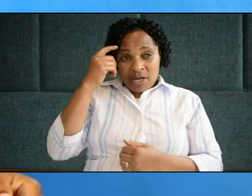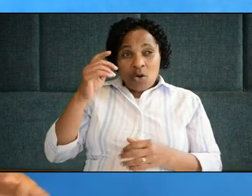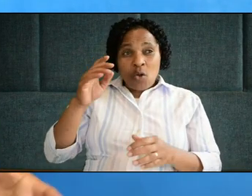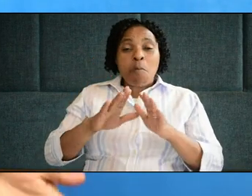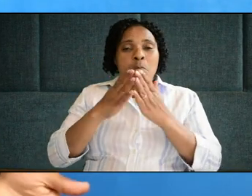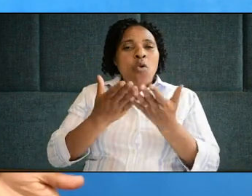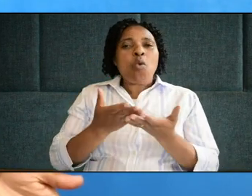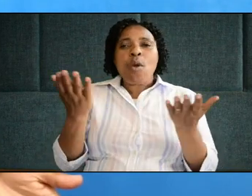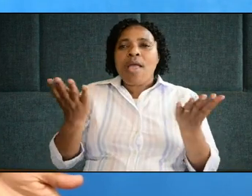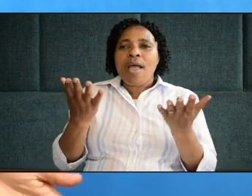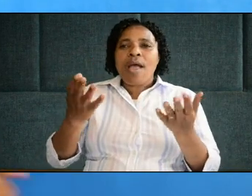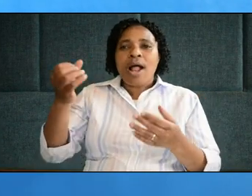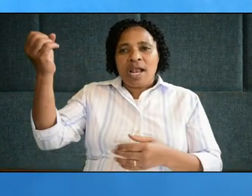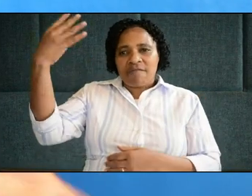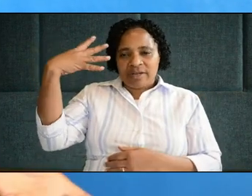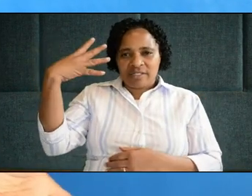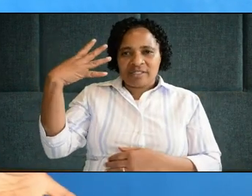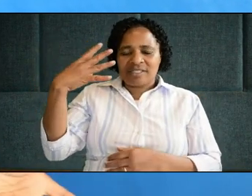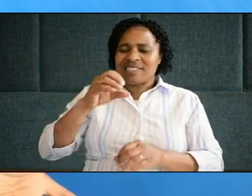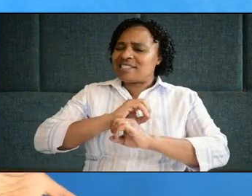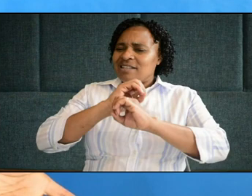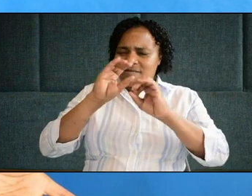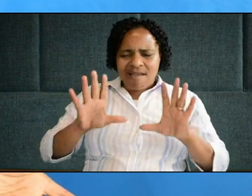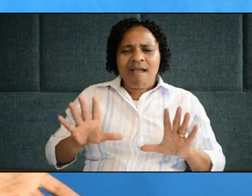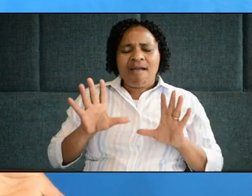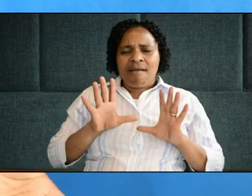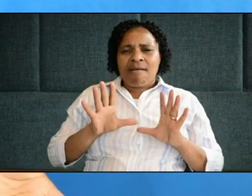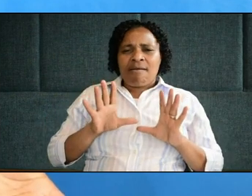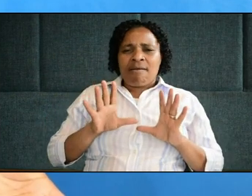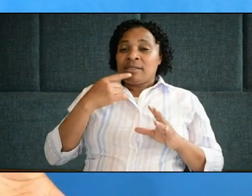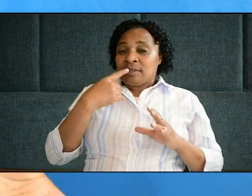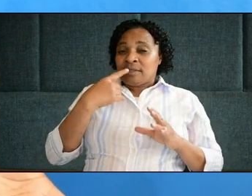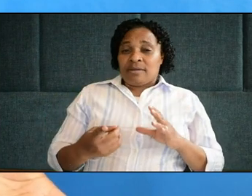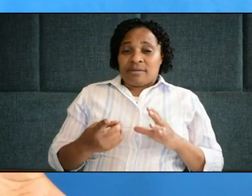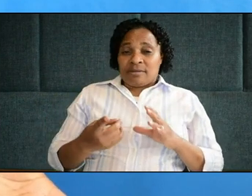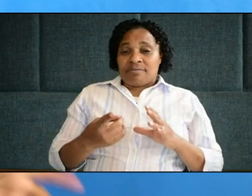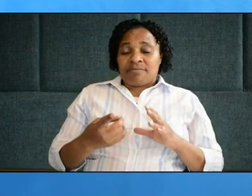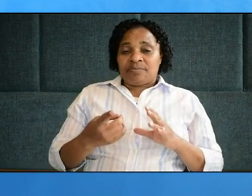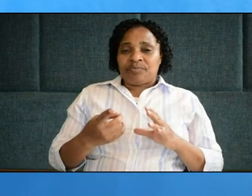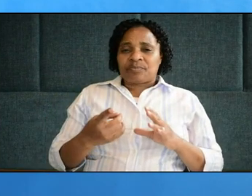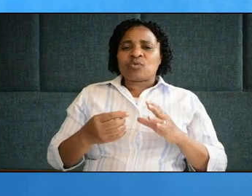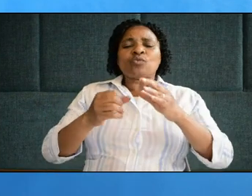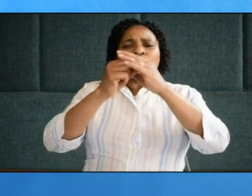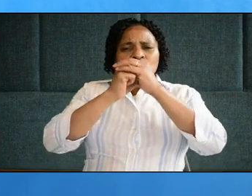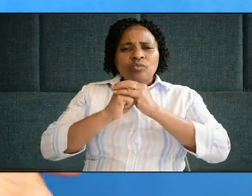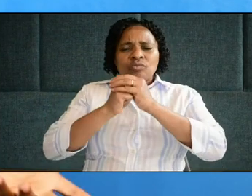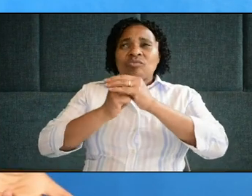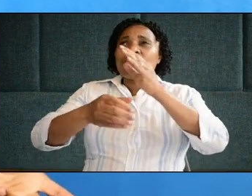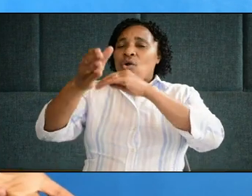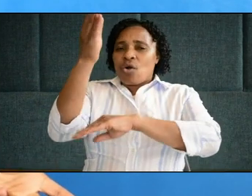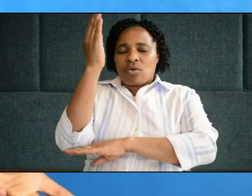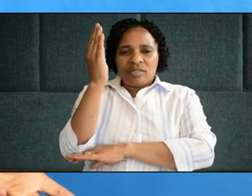book of Revelation. And it's quite clear. It says that, worship